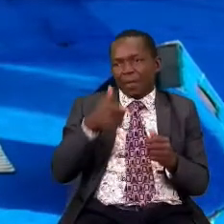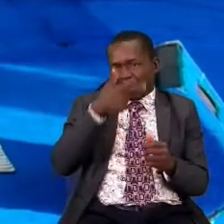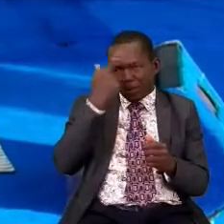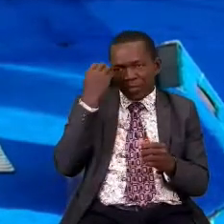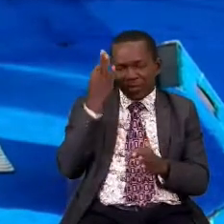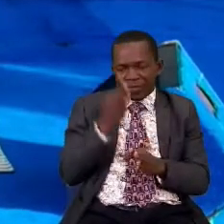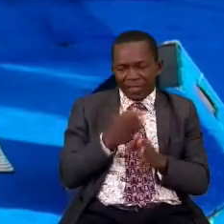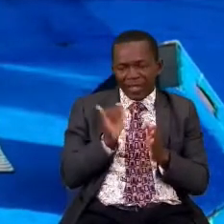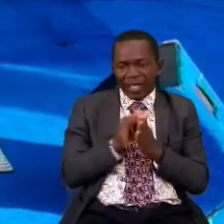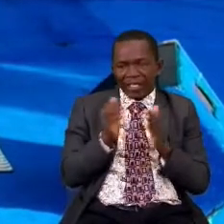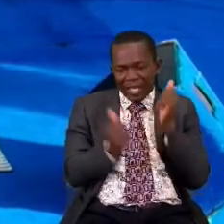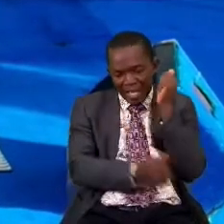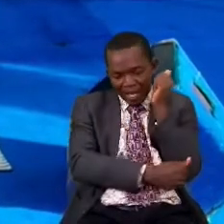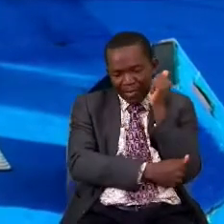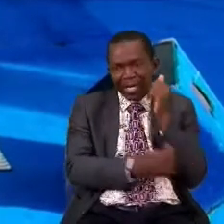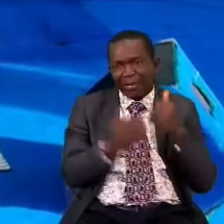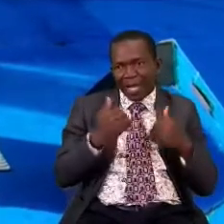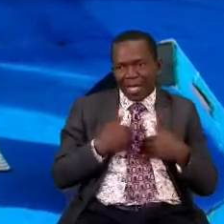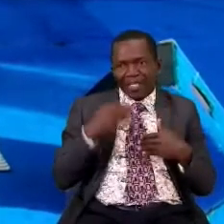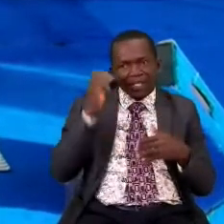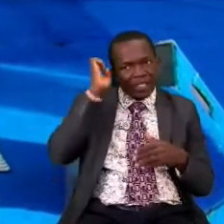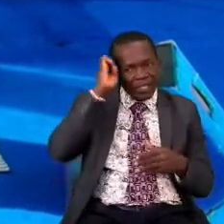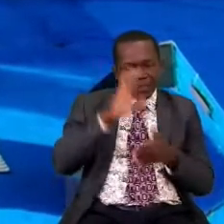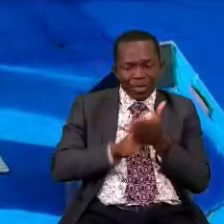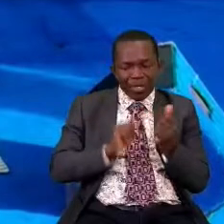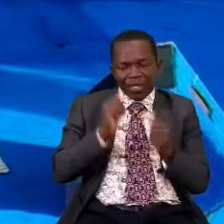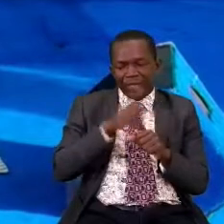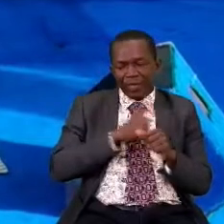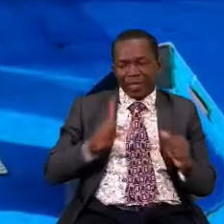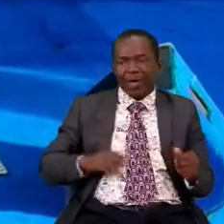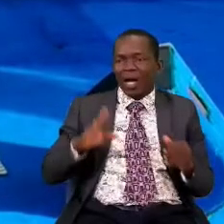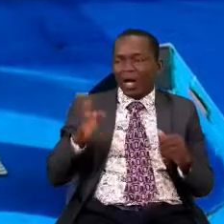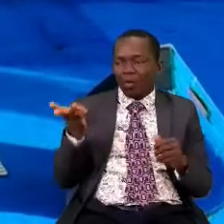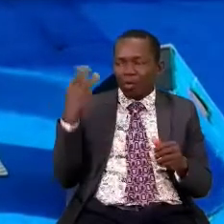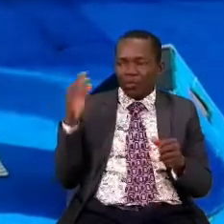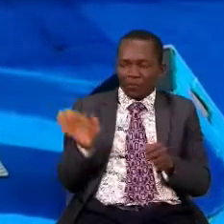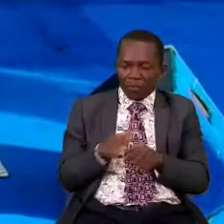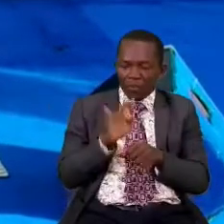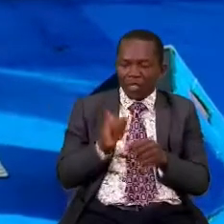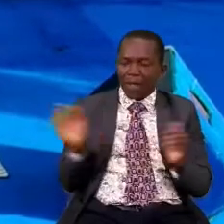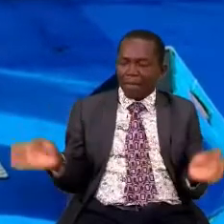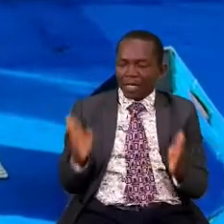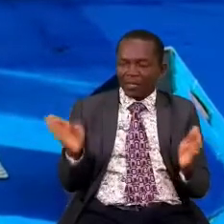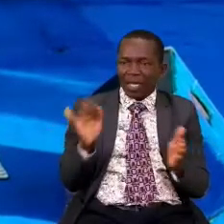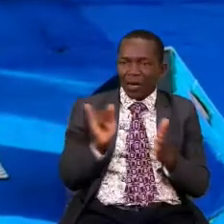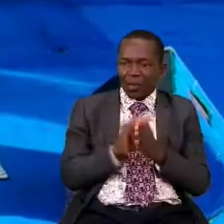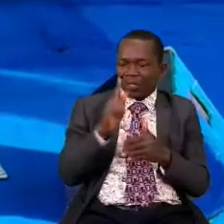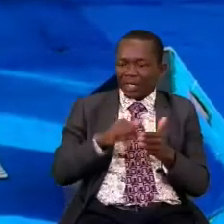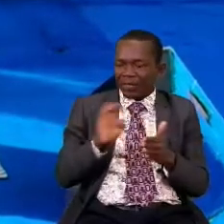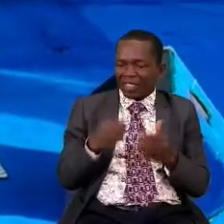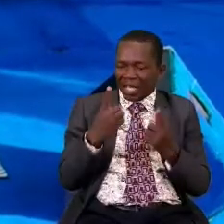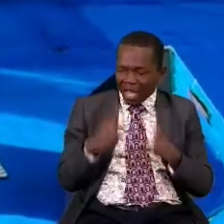be contrary to what they call science. It may be contrary for what they call biology. It may be contrary for what they call